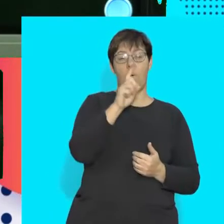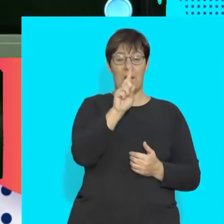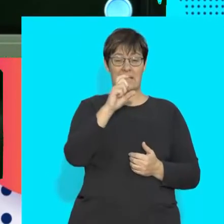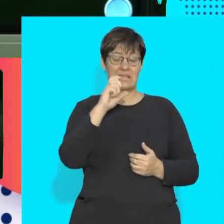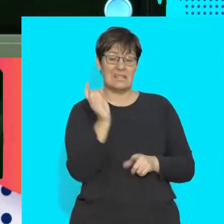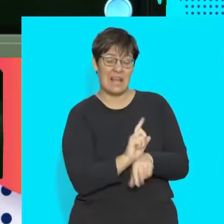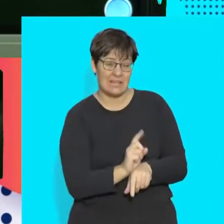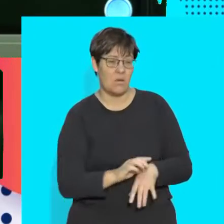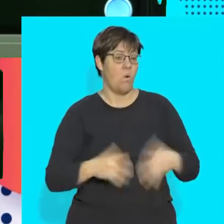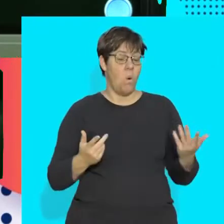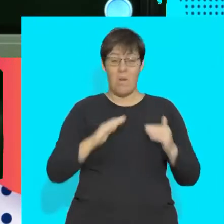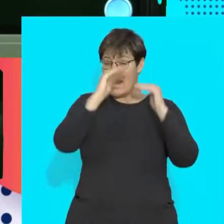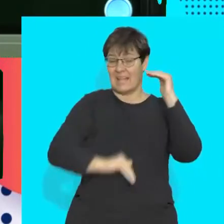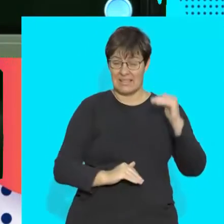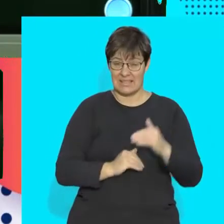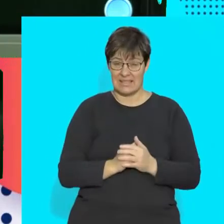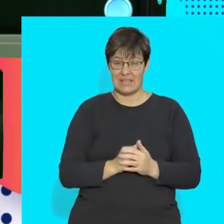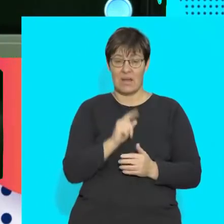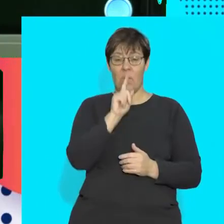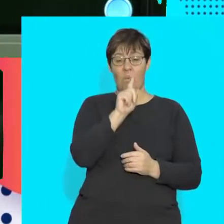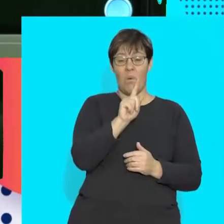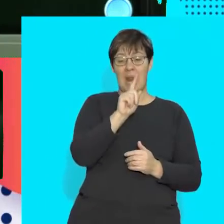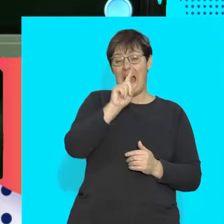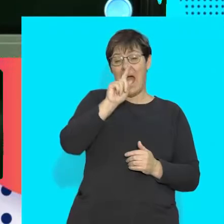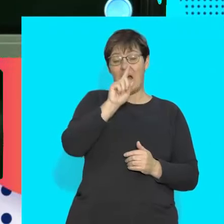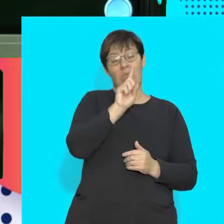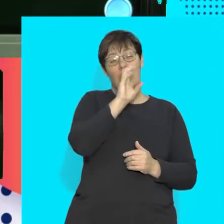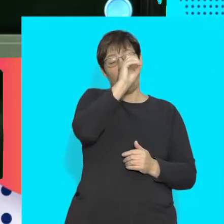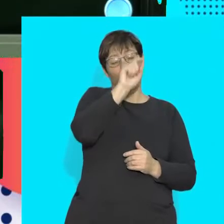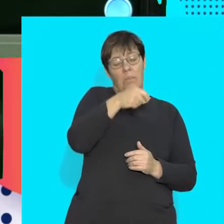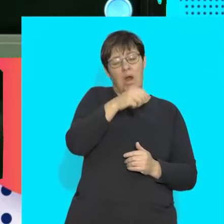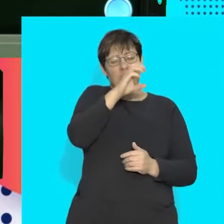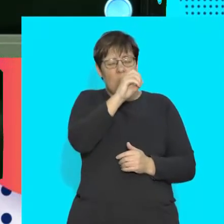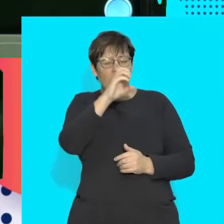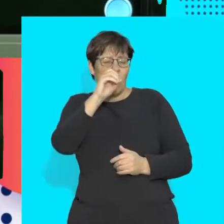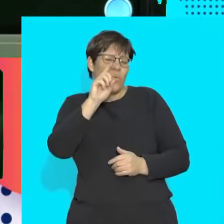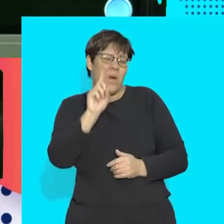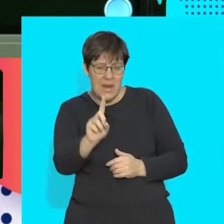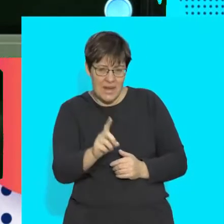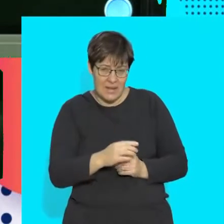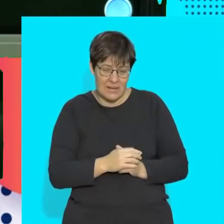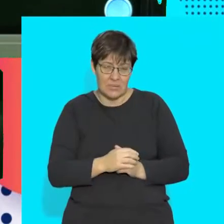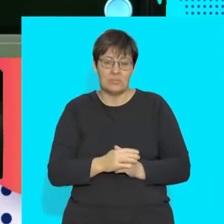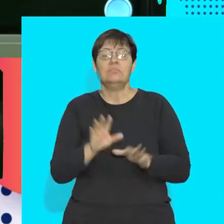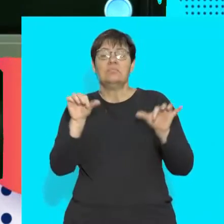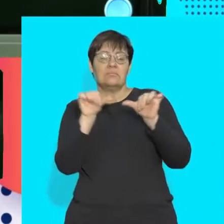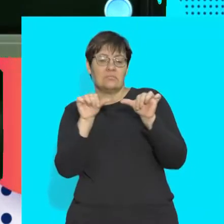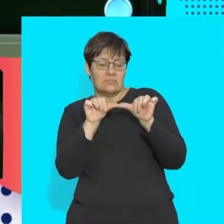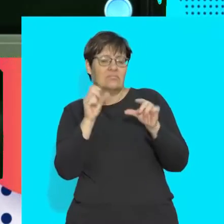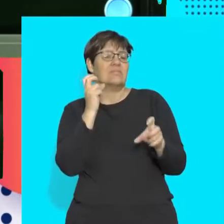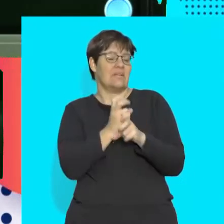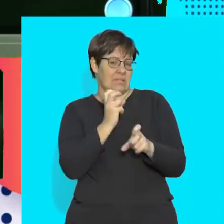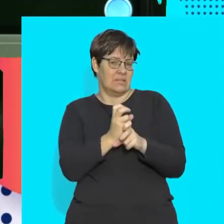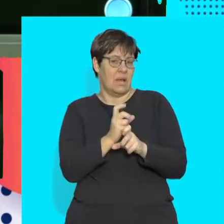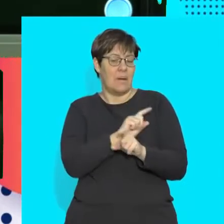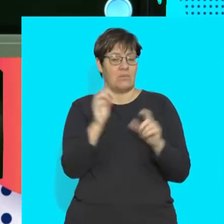0.1 seconds, or even smaller than that, 1/100th of a second. It's a little difficult to measure,